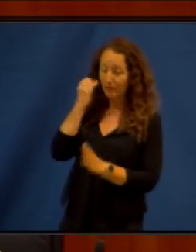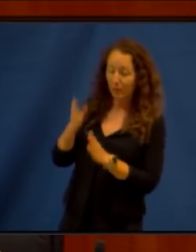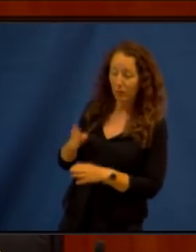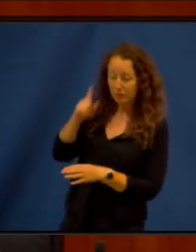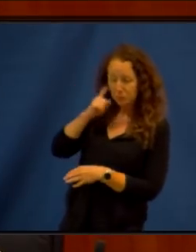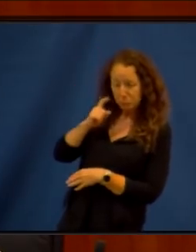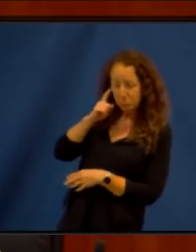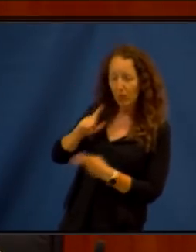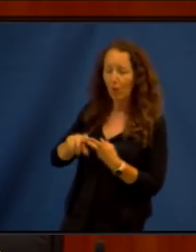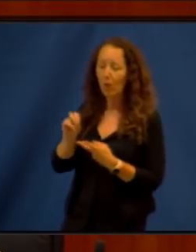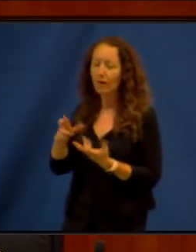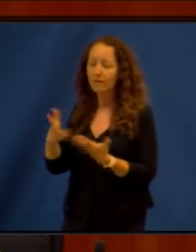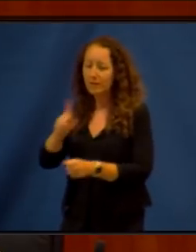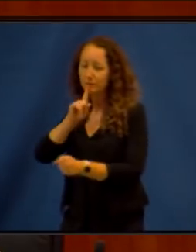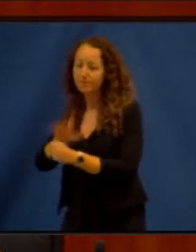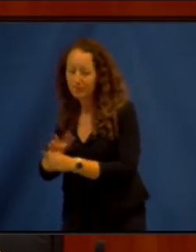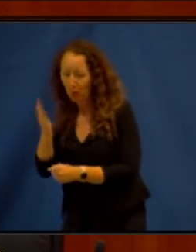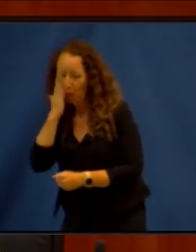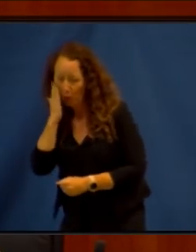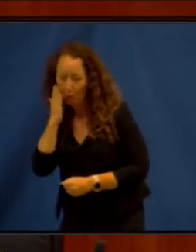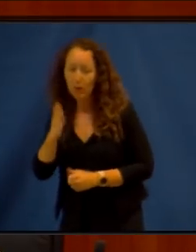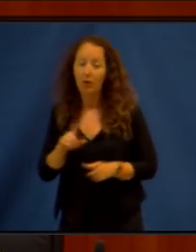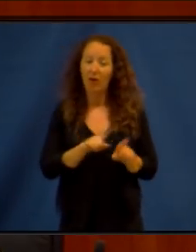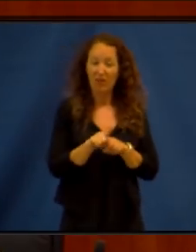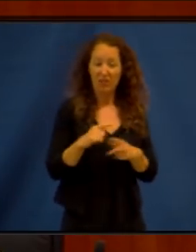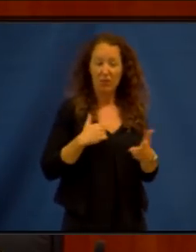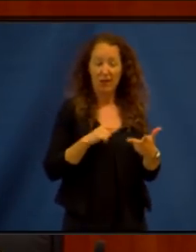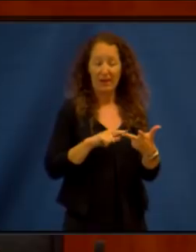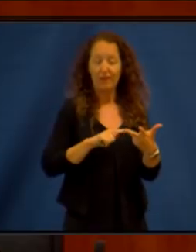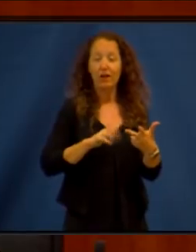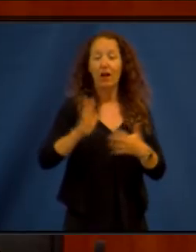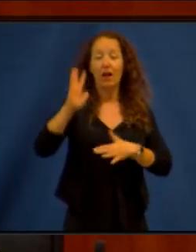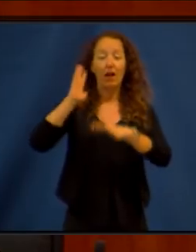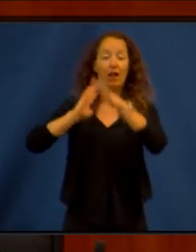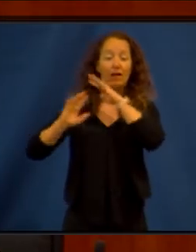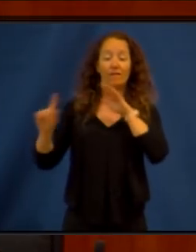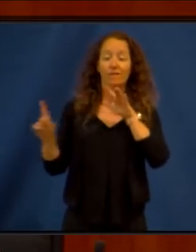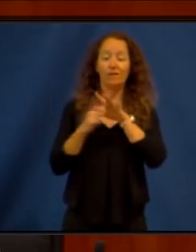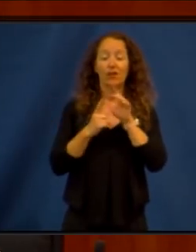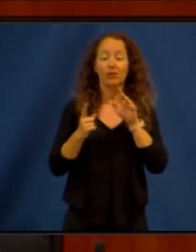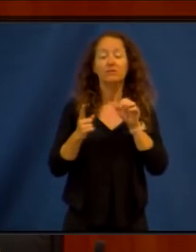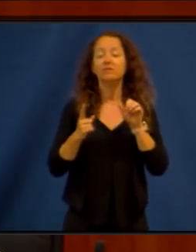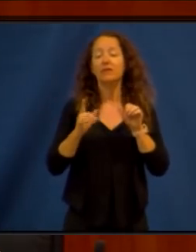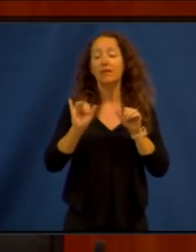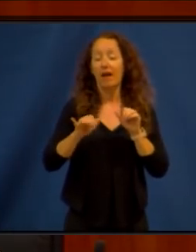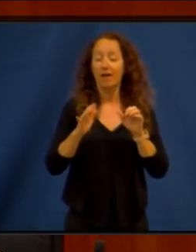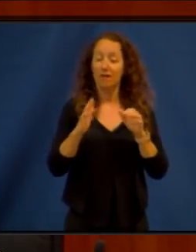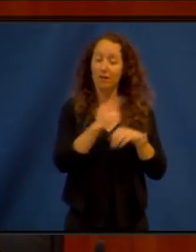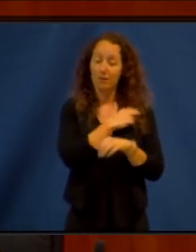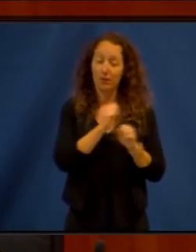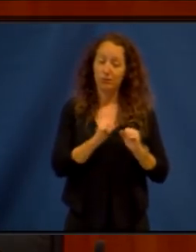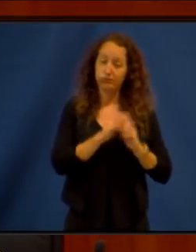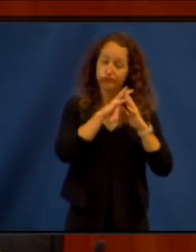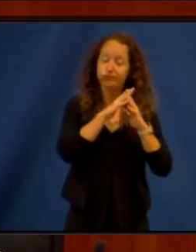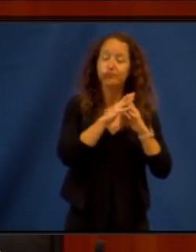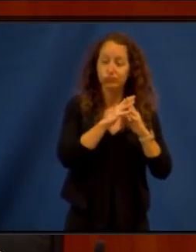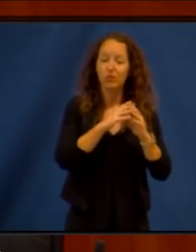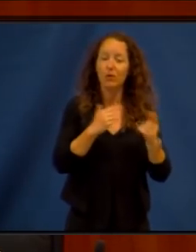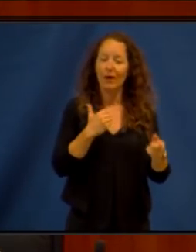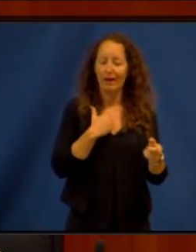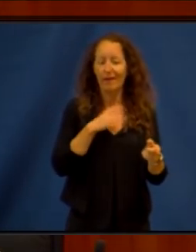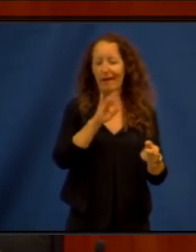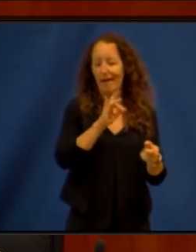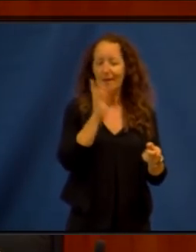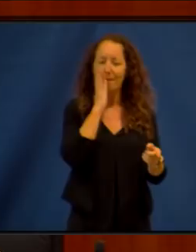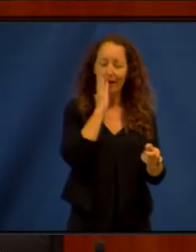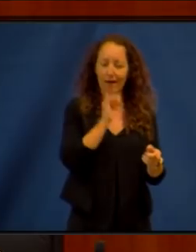8-bed ICU, which actually was opened when the hospital was first founded back in 1984. It has not been used as an ICU or any